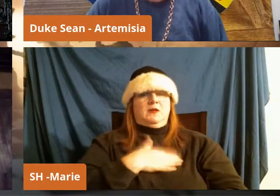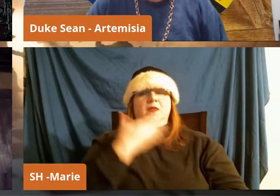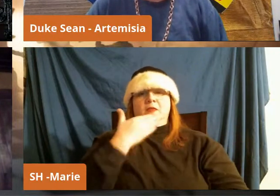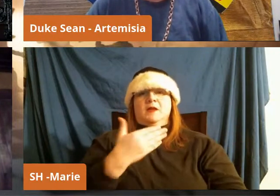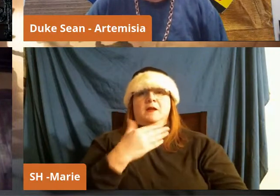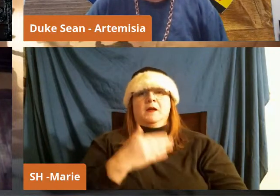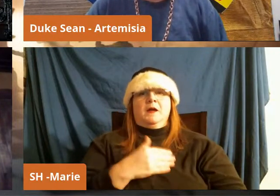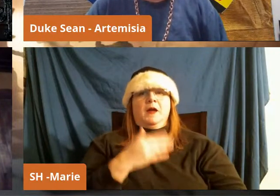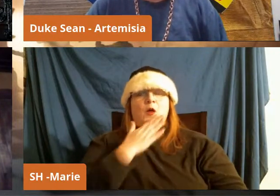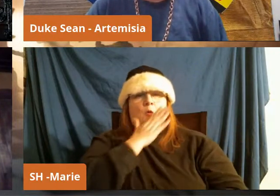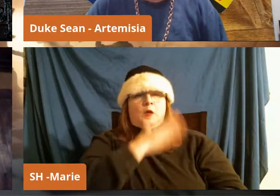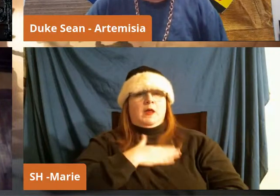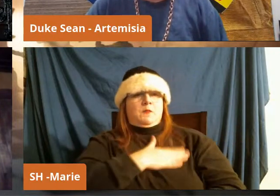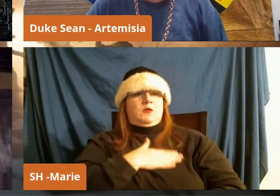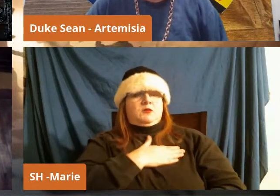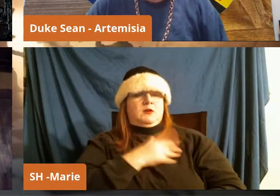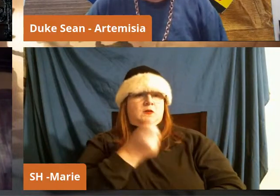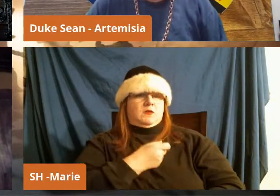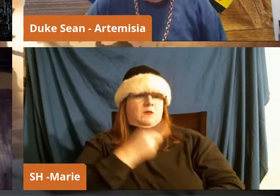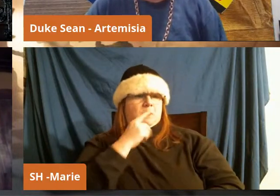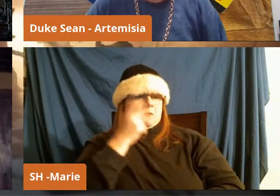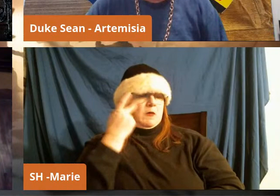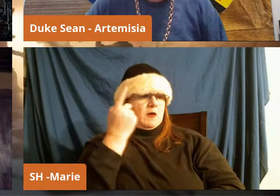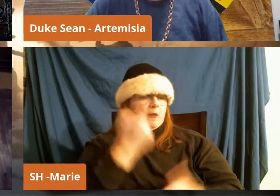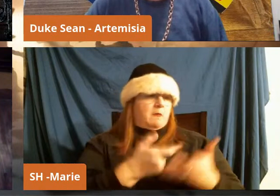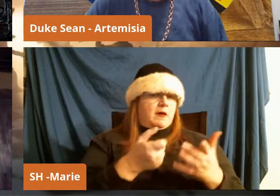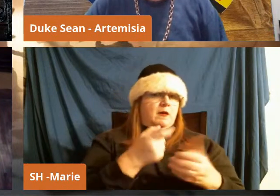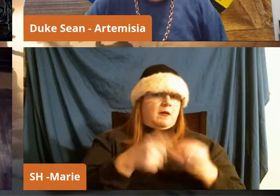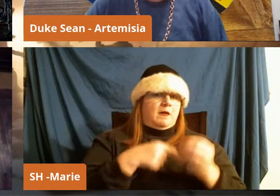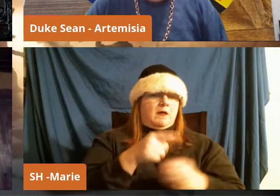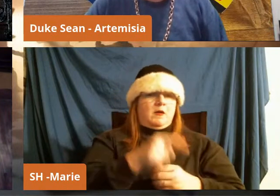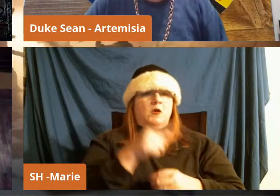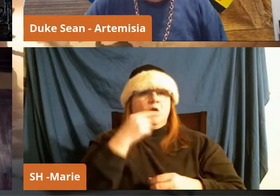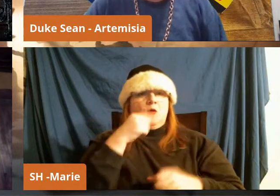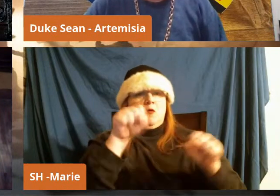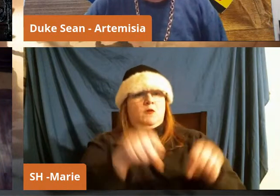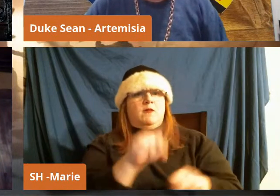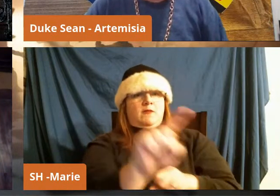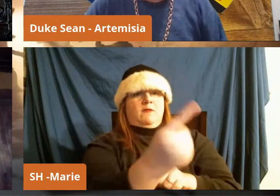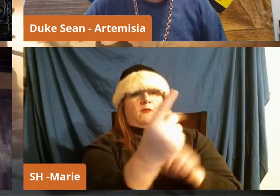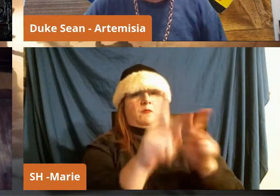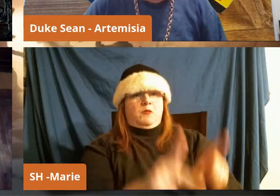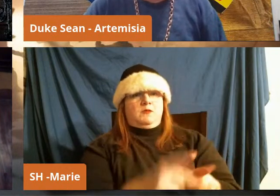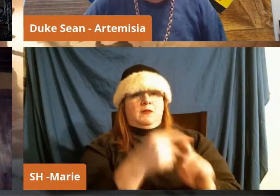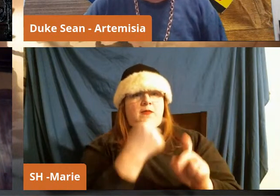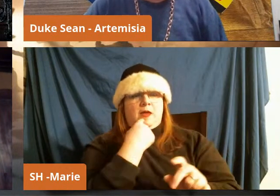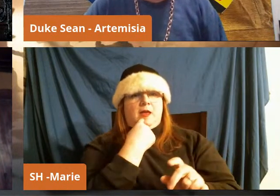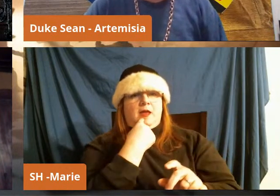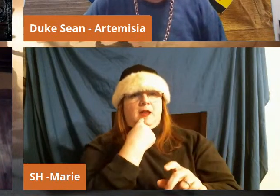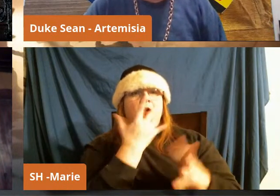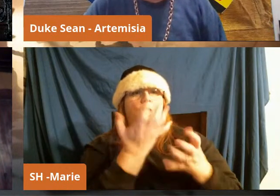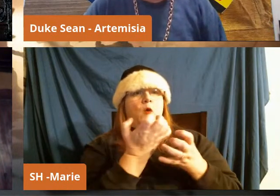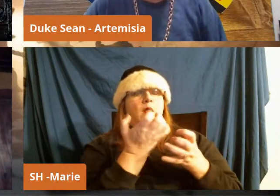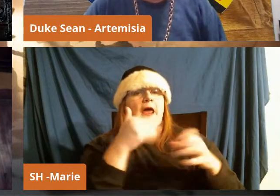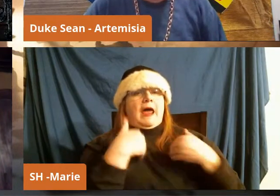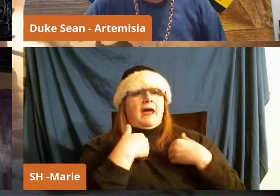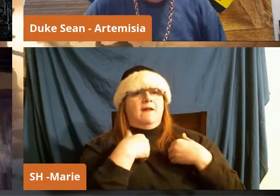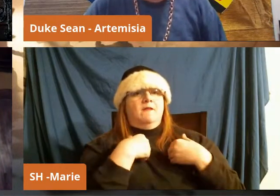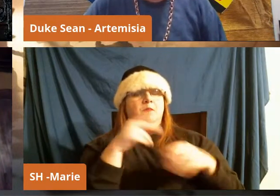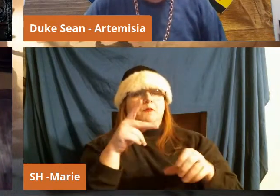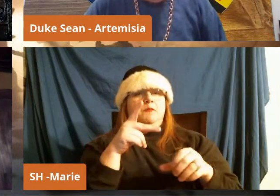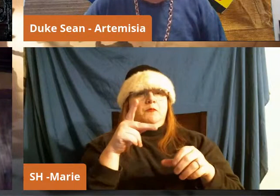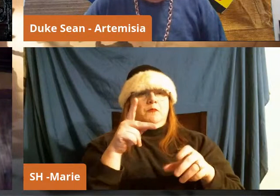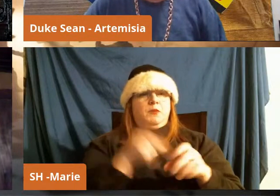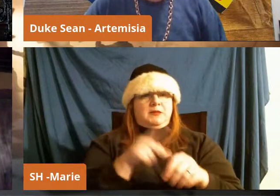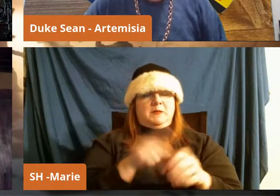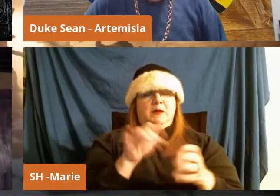joining me, Robert. I really appreciate it. Like I said, when we thought about this episode, you were absolutely the one person that I wanted to have on this particular episode.